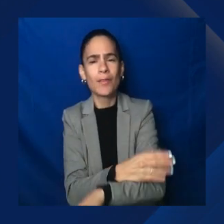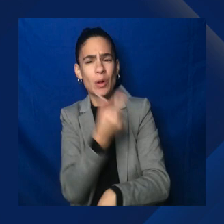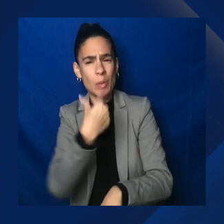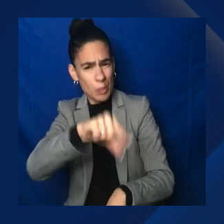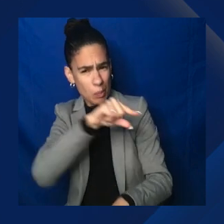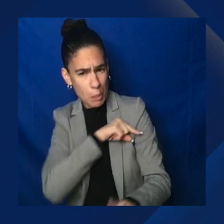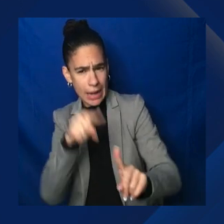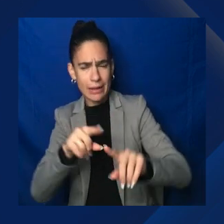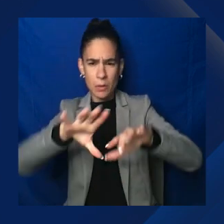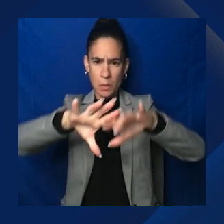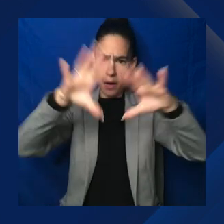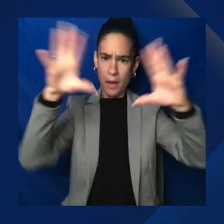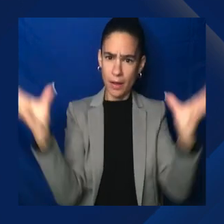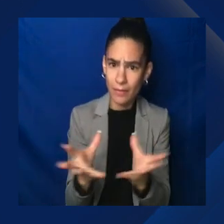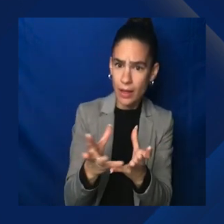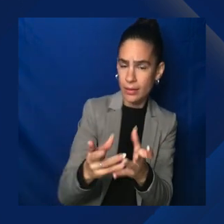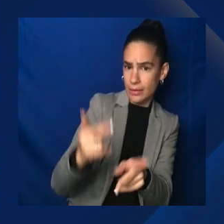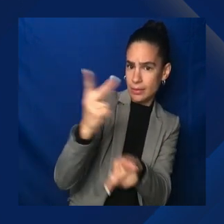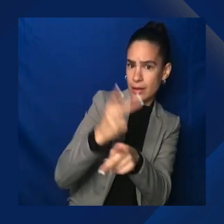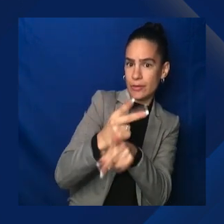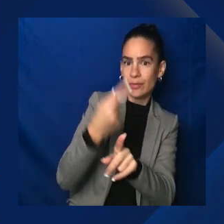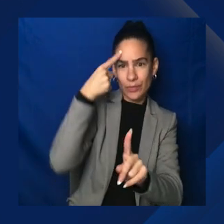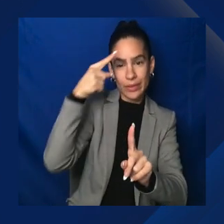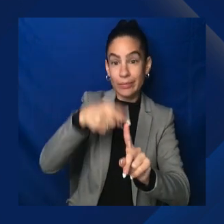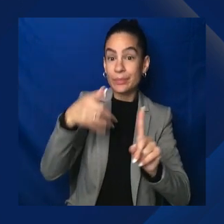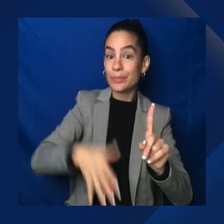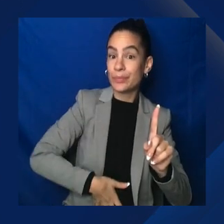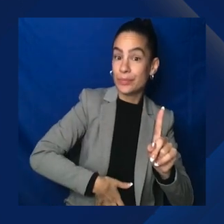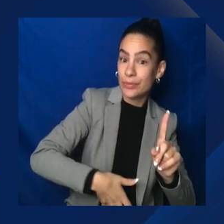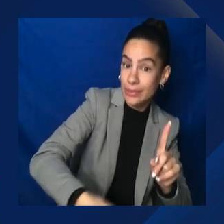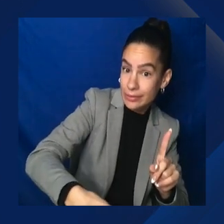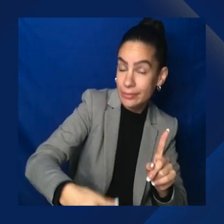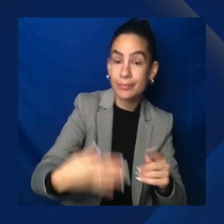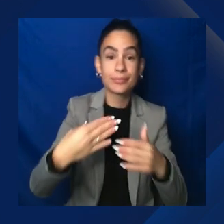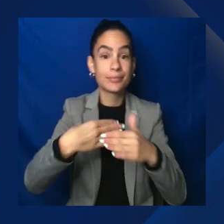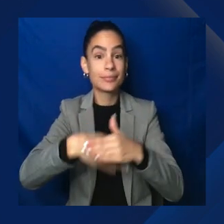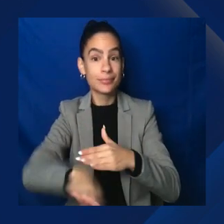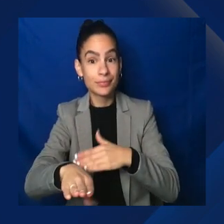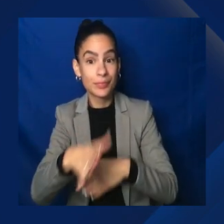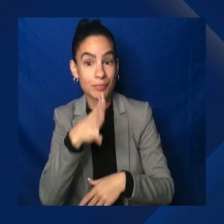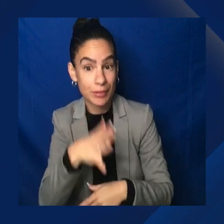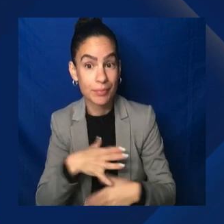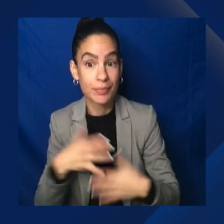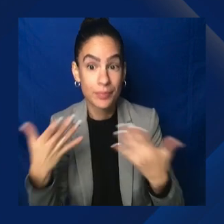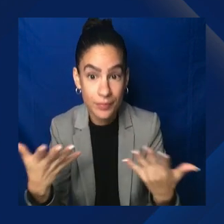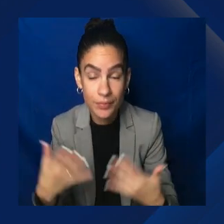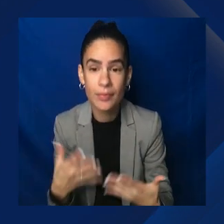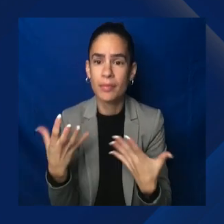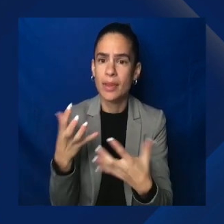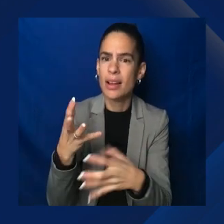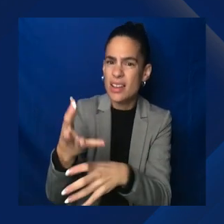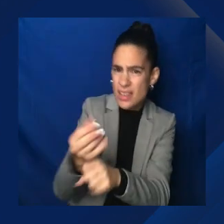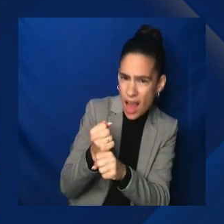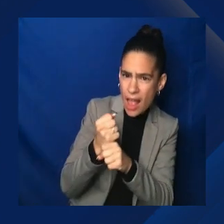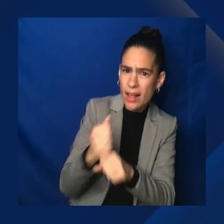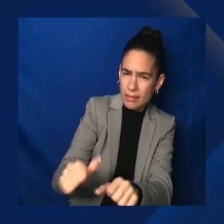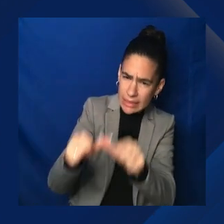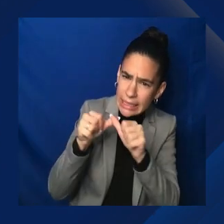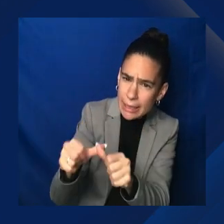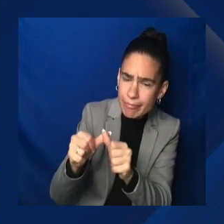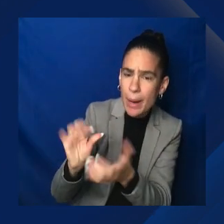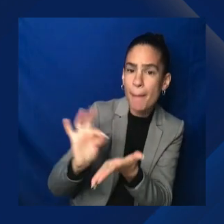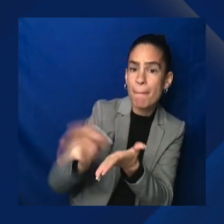making it easier to enroll and keep Medicaid coverage. We're partnering with states to expand coverage of childbirth